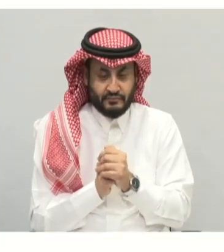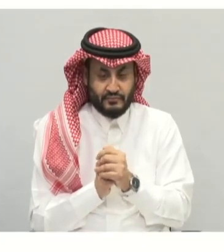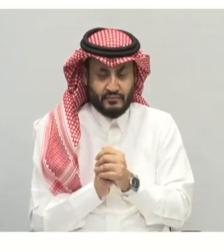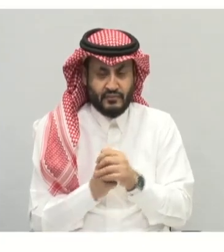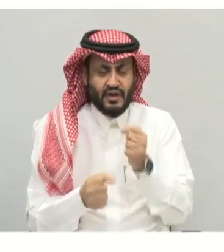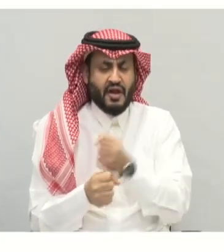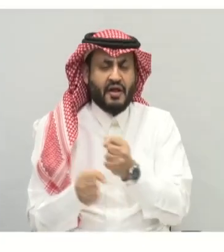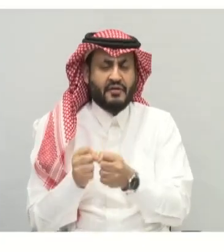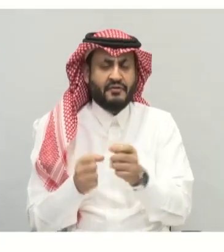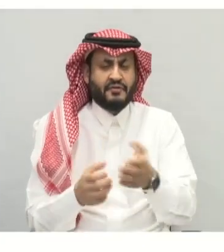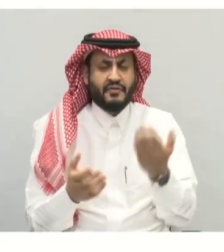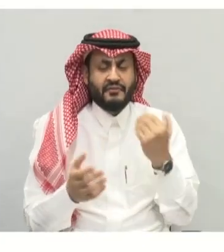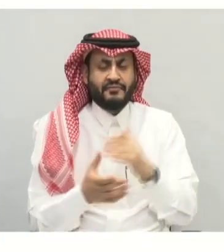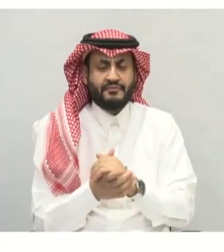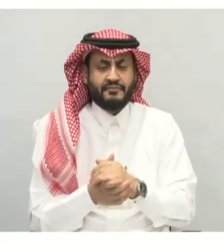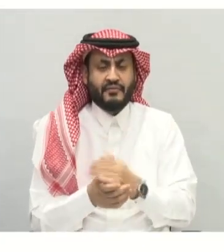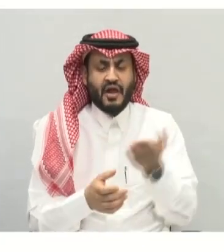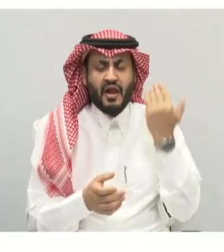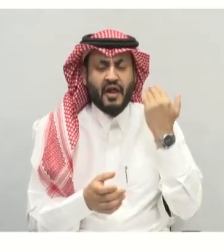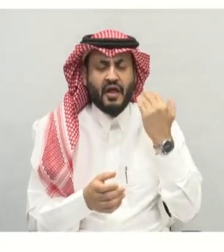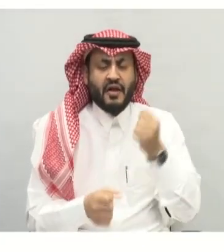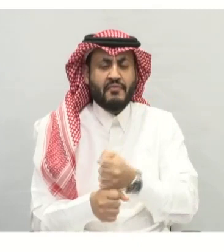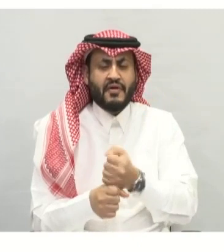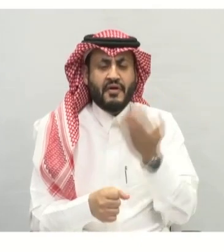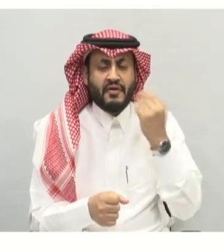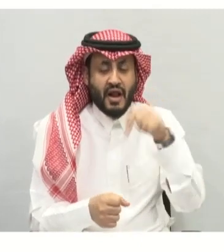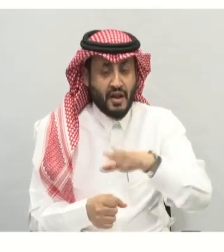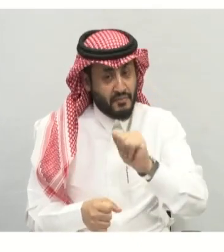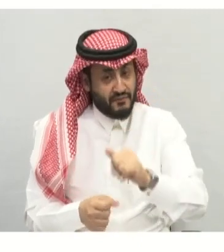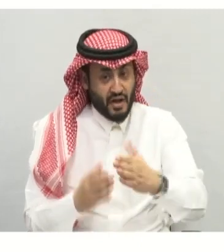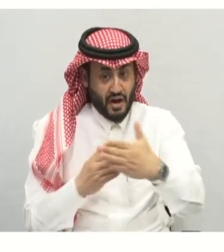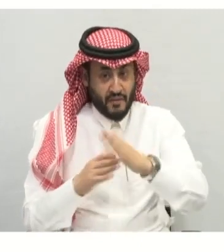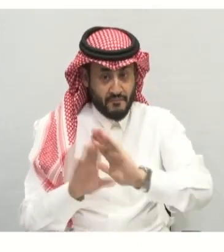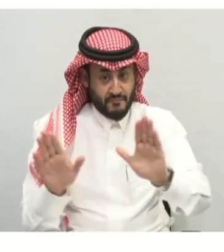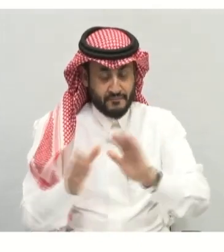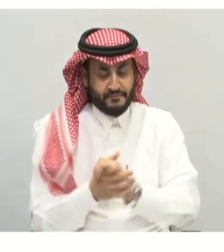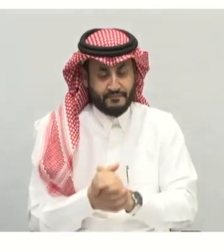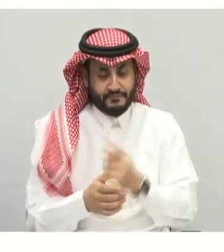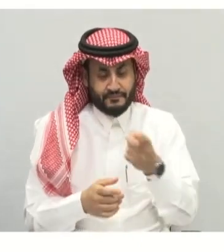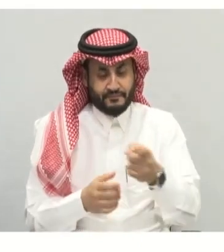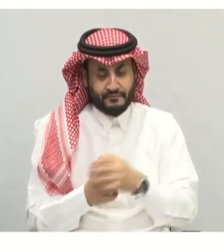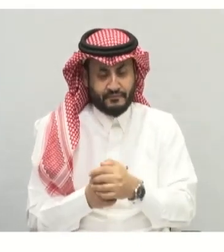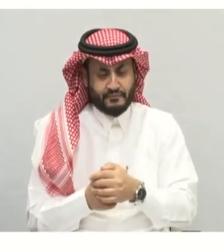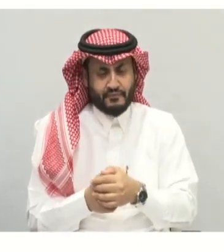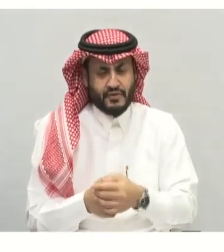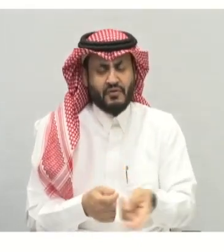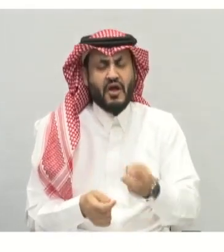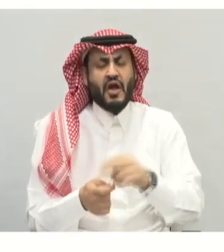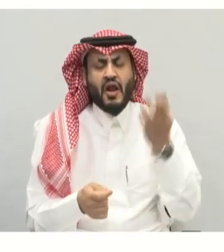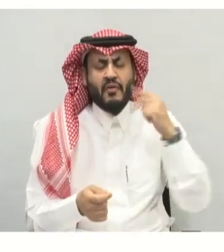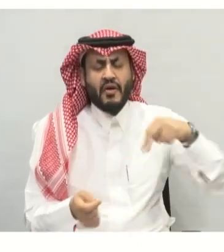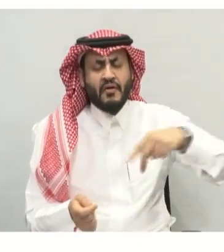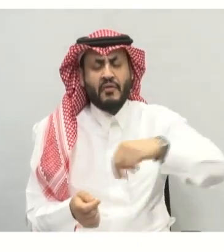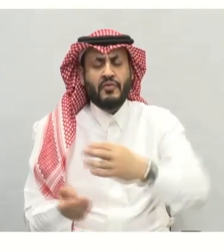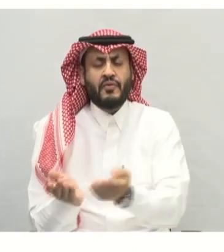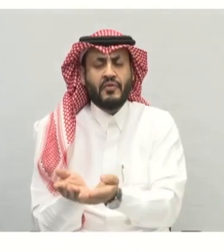to refer to an action that happened in the past what doesn't happen now for example we use two walk to school